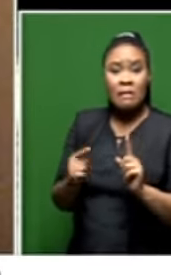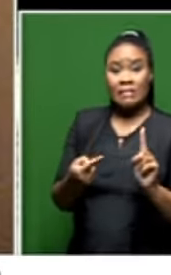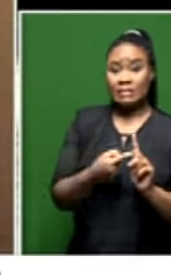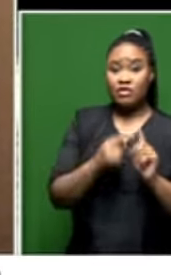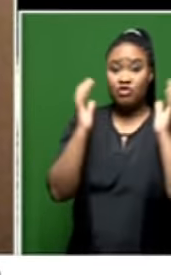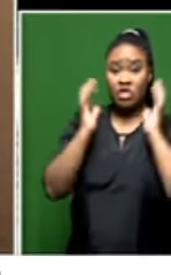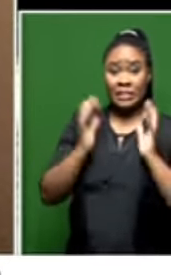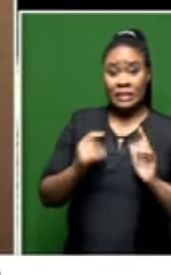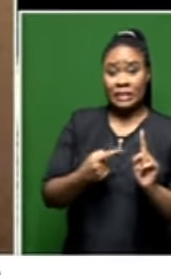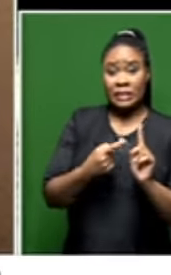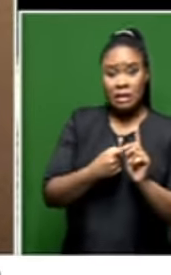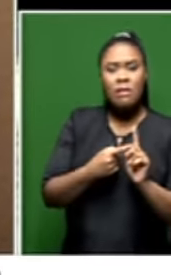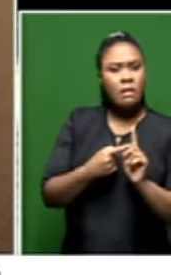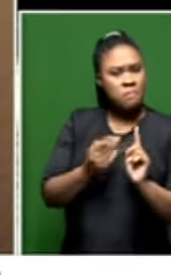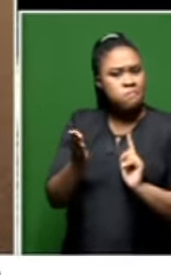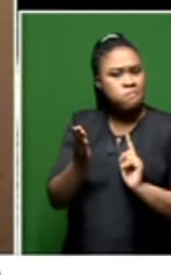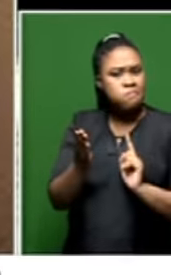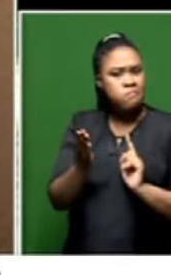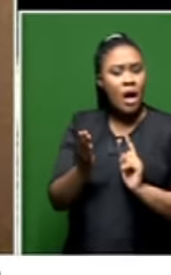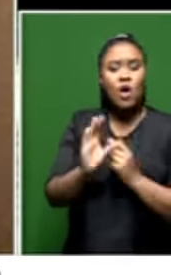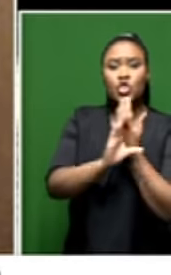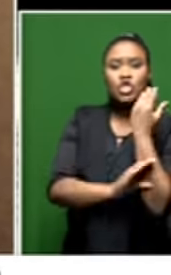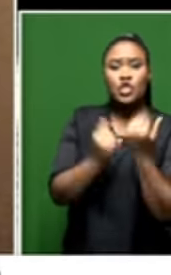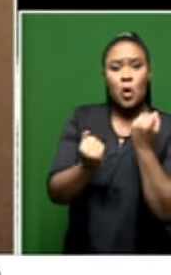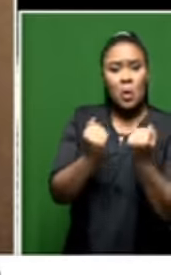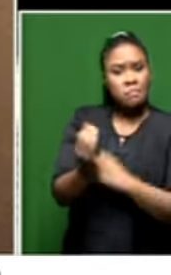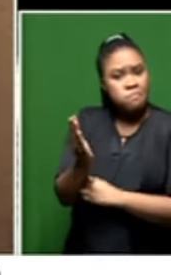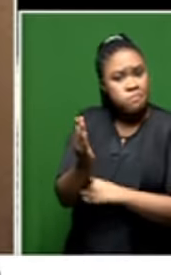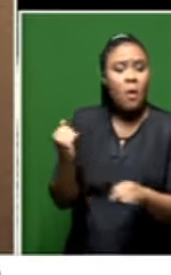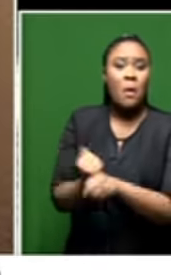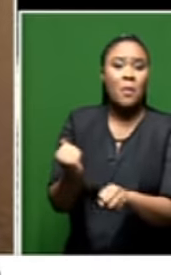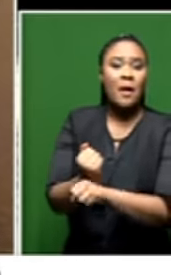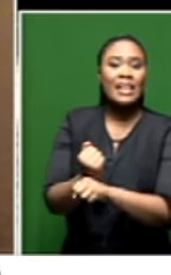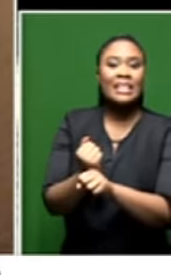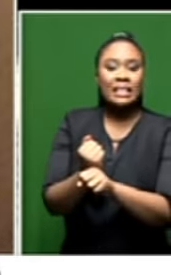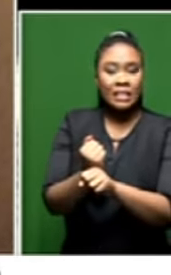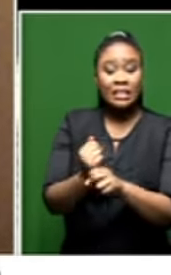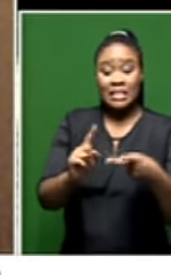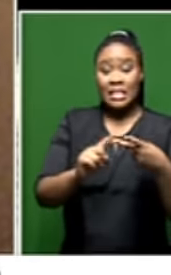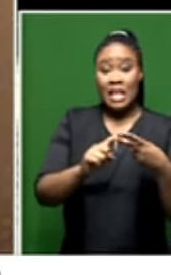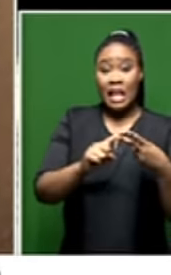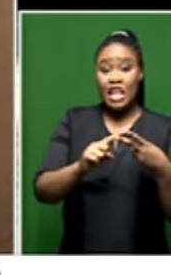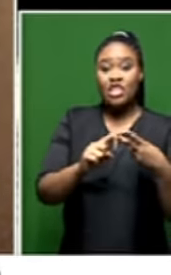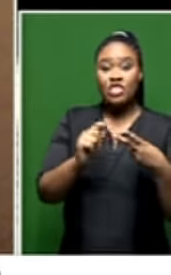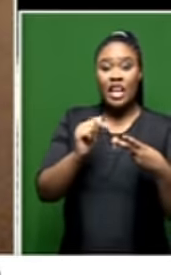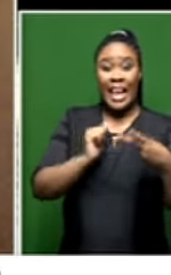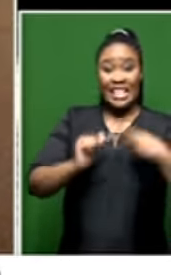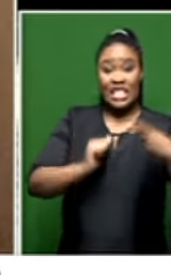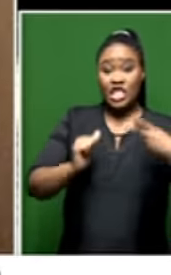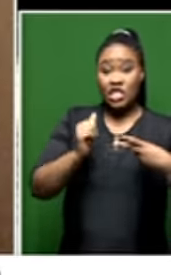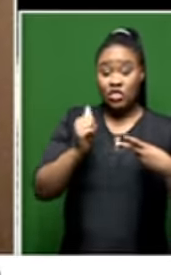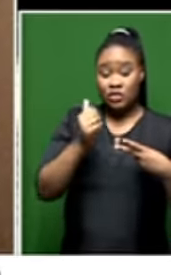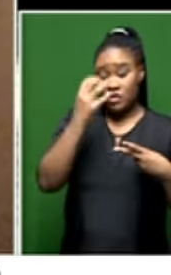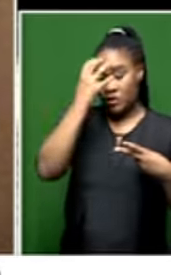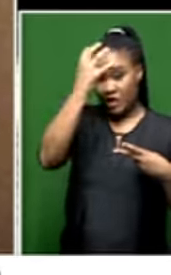Madlanga, that he is already serving at the Constitutional Court, same as Chief Justice Raymond Zondo, but their terms are about to